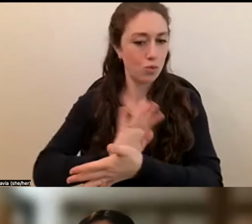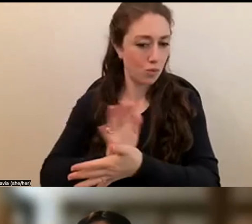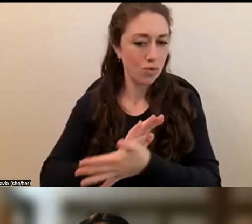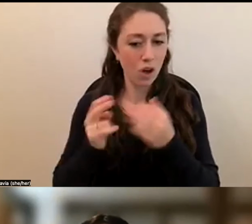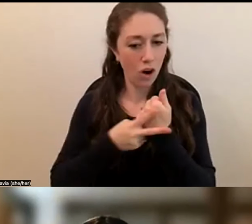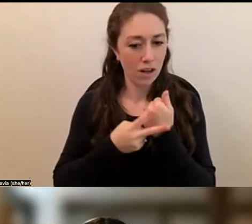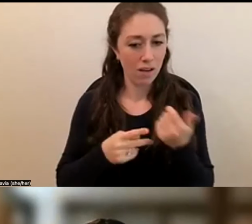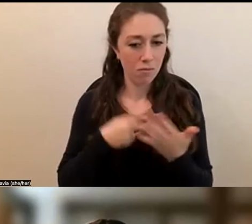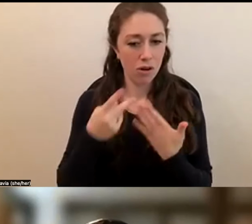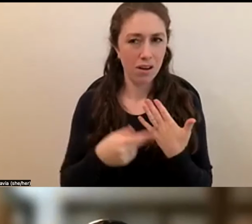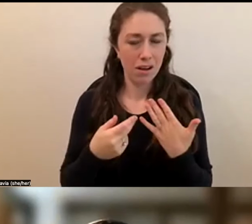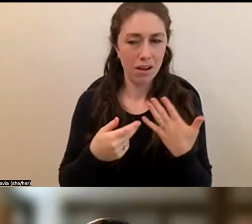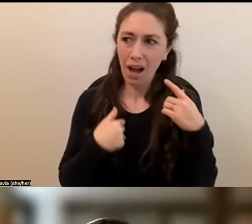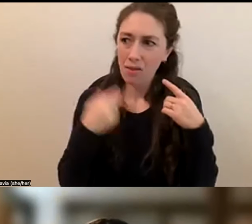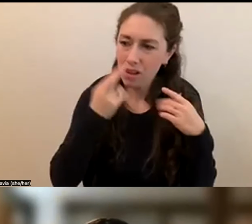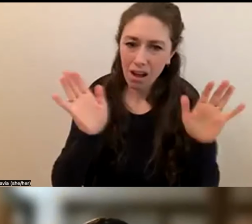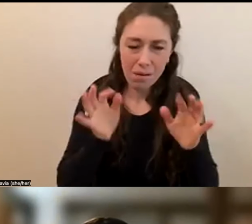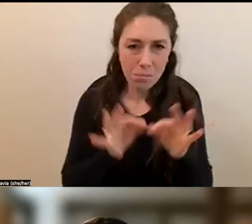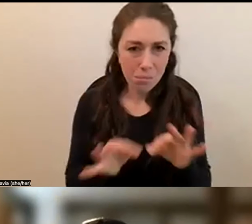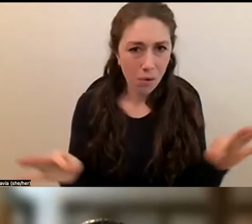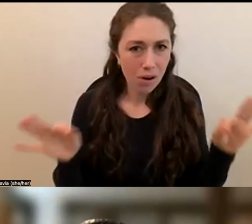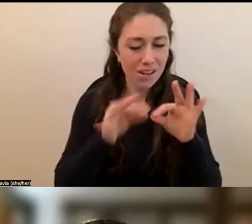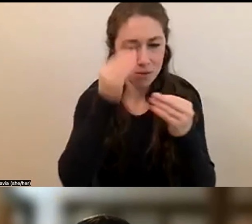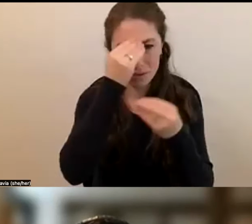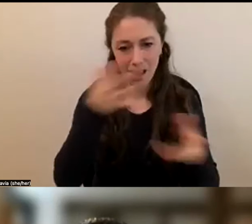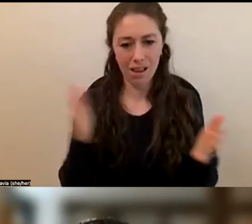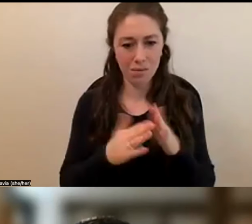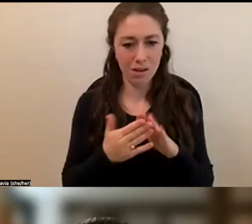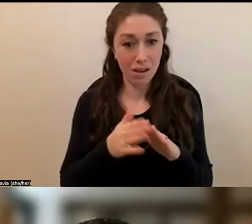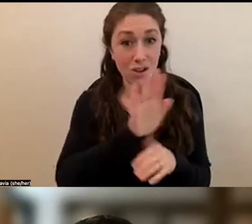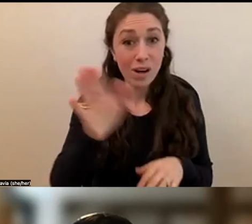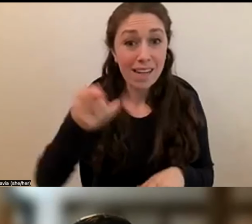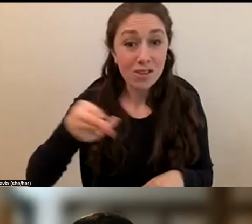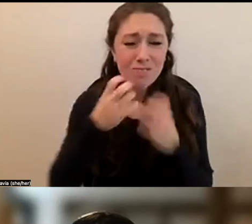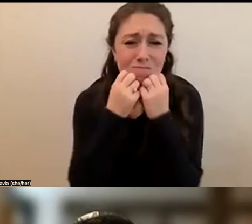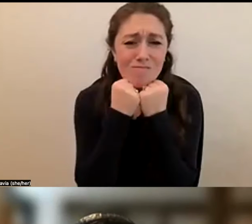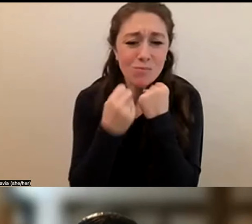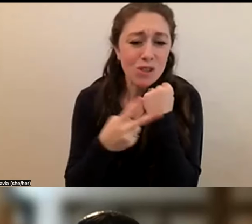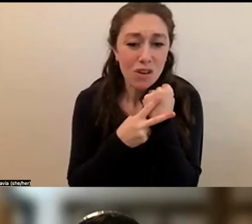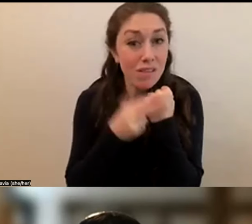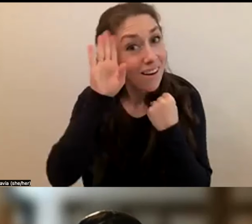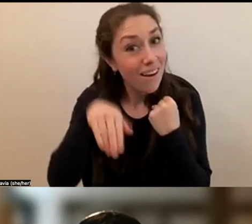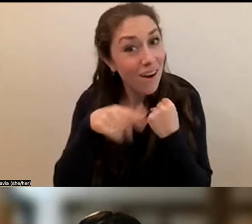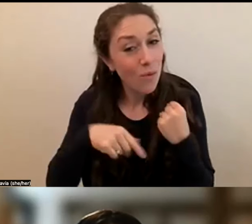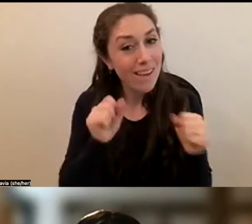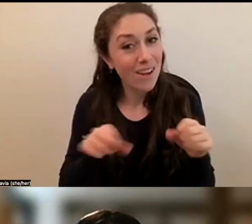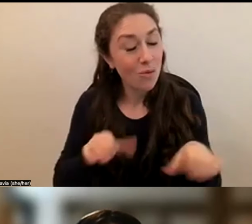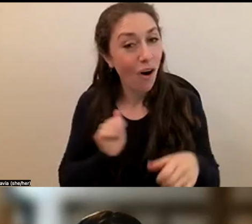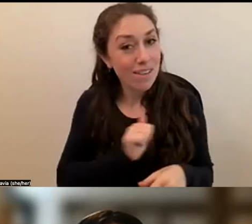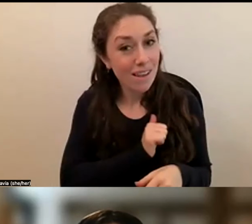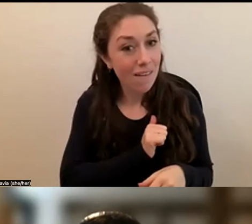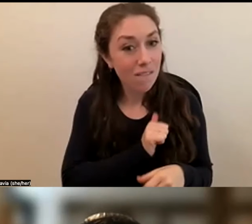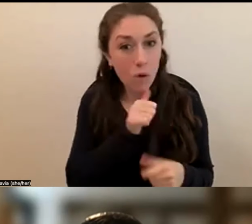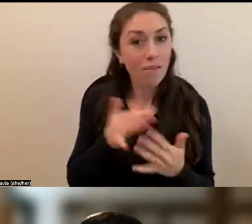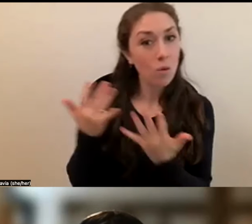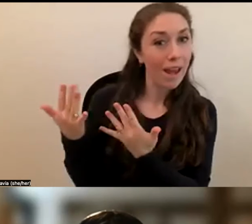to tell my community, listen, you need to preserve your history. And you know what? We can do it ourselves. So I'll